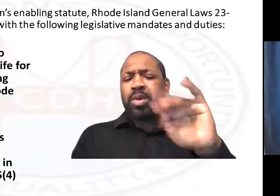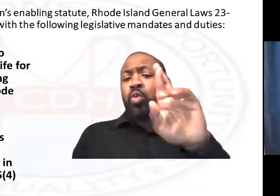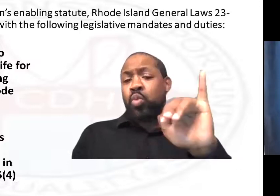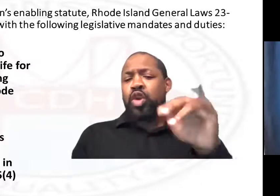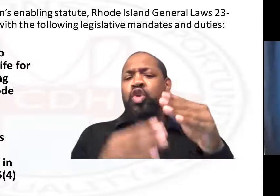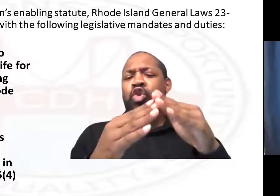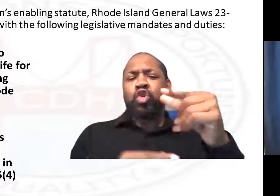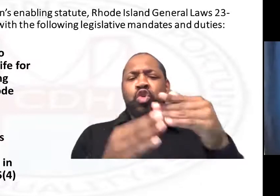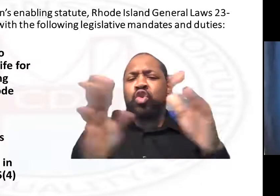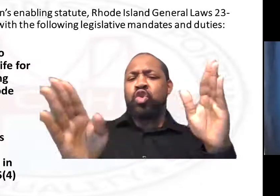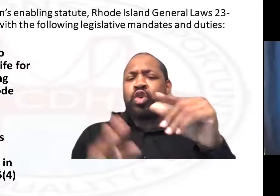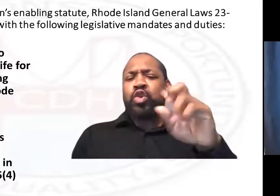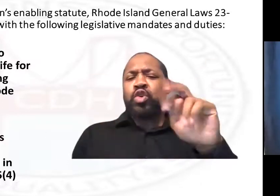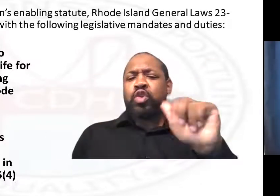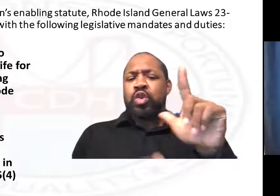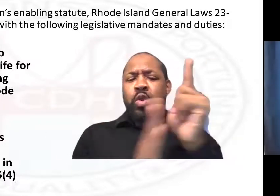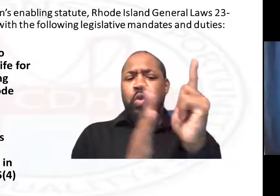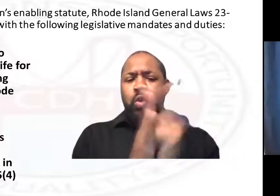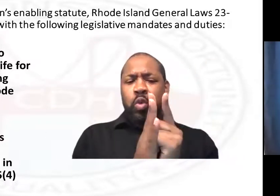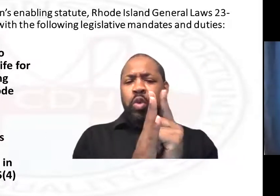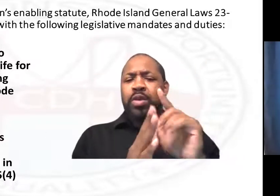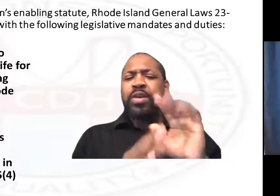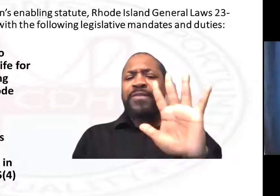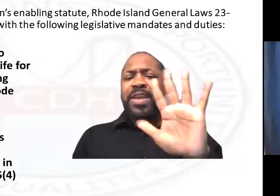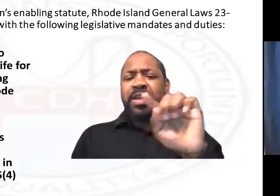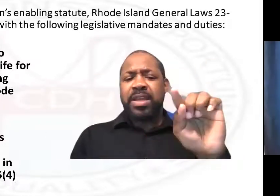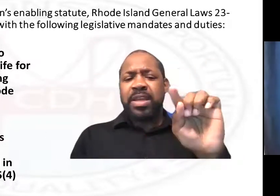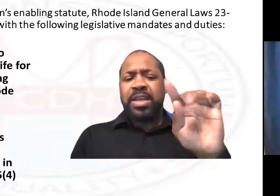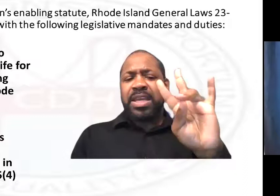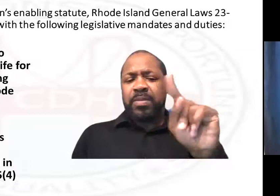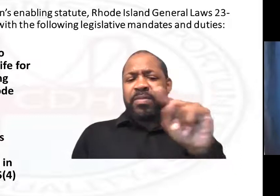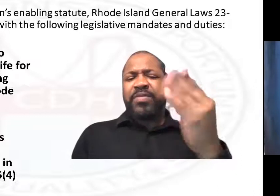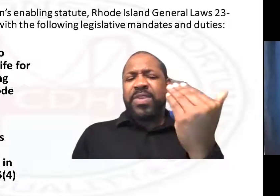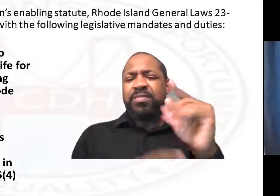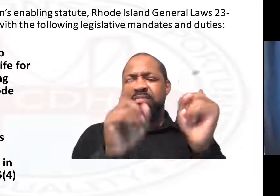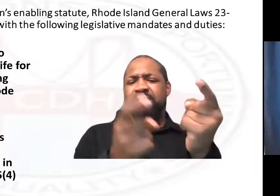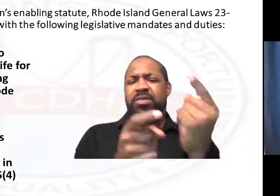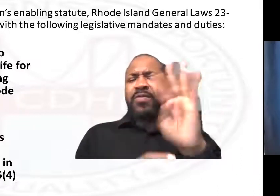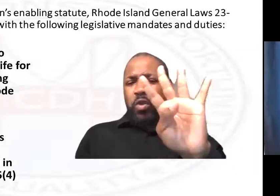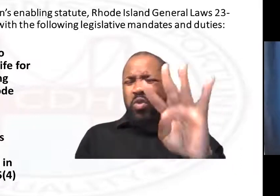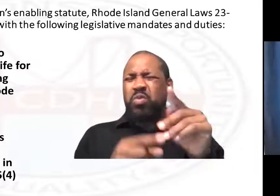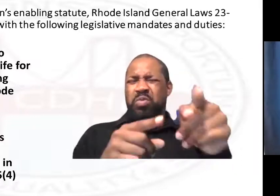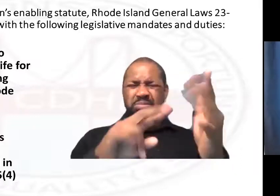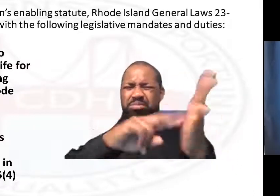provided by exempted interpreters as defined in subsection Rhode Island General Law